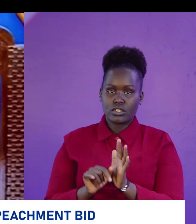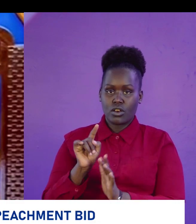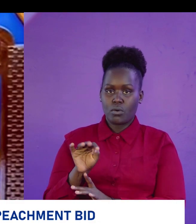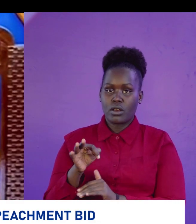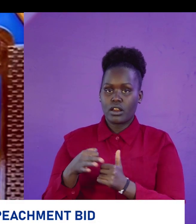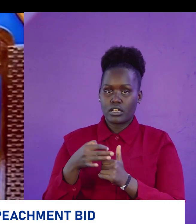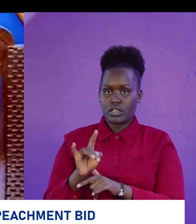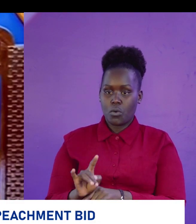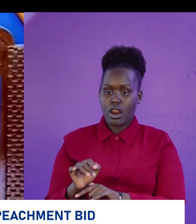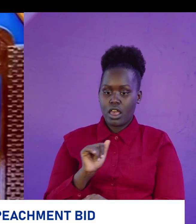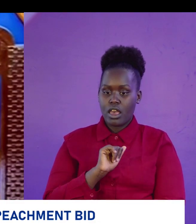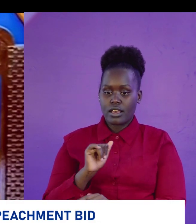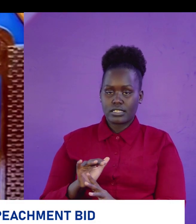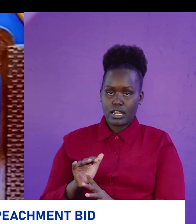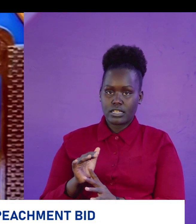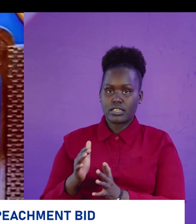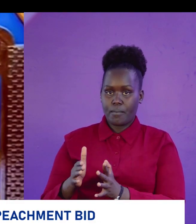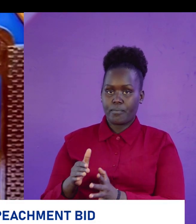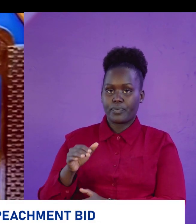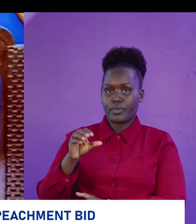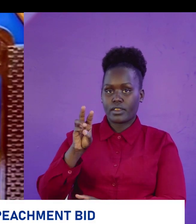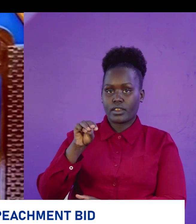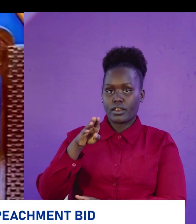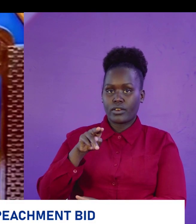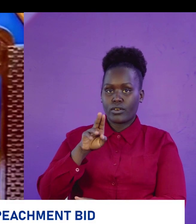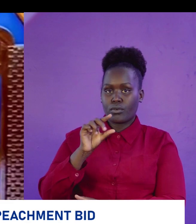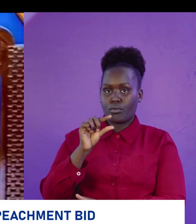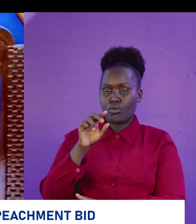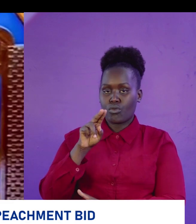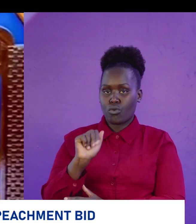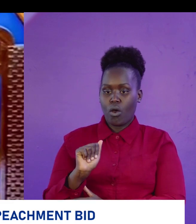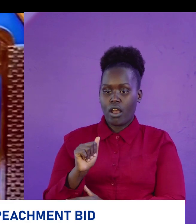Senator Mbugua. The chair must be heard in silence.